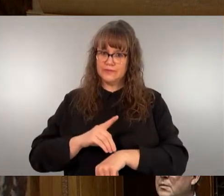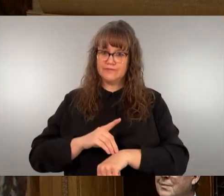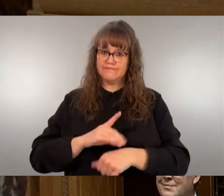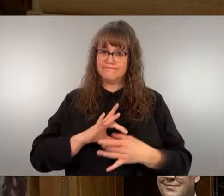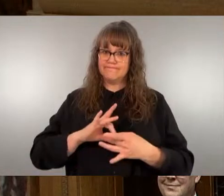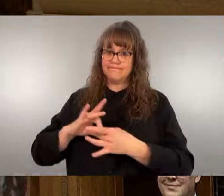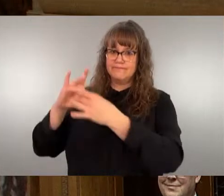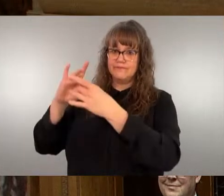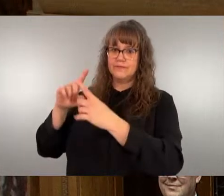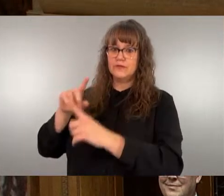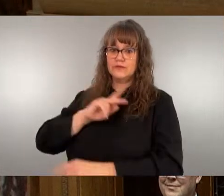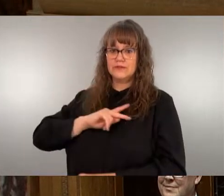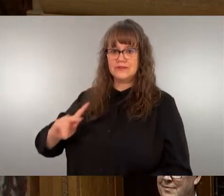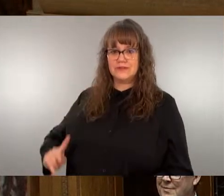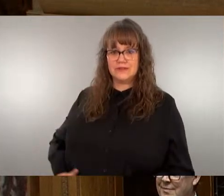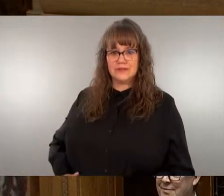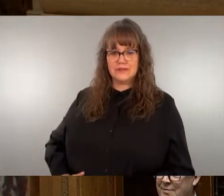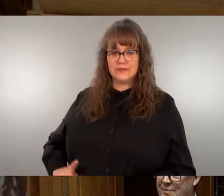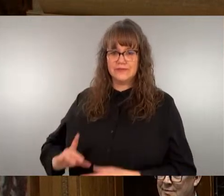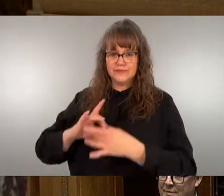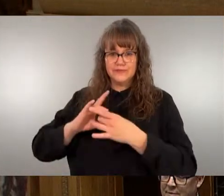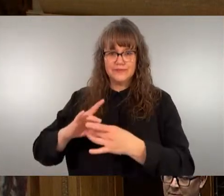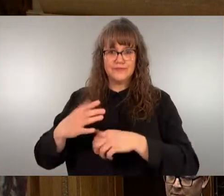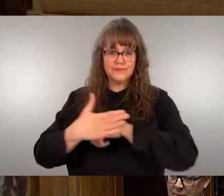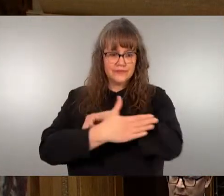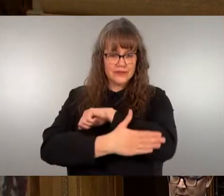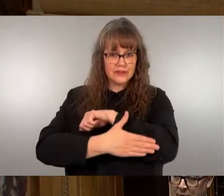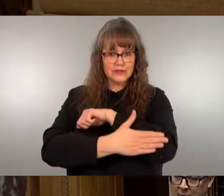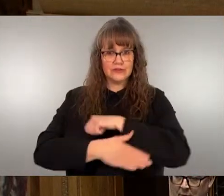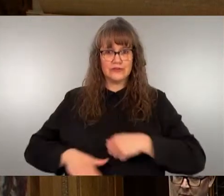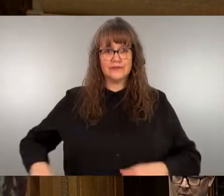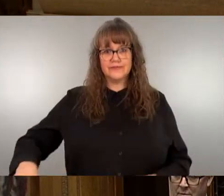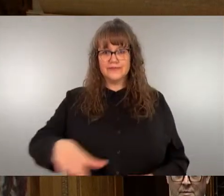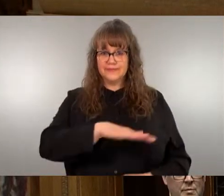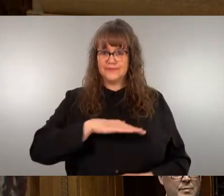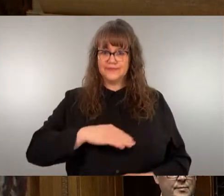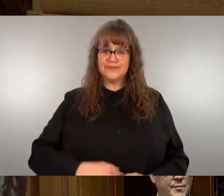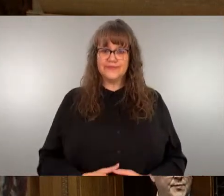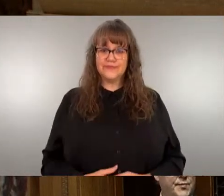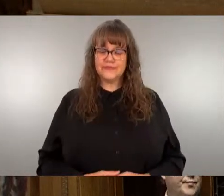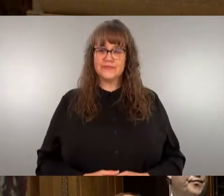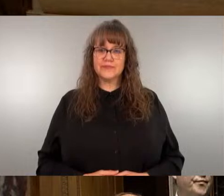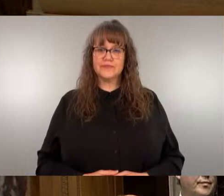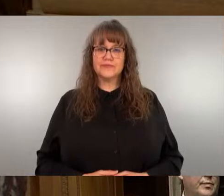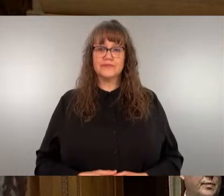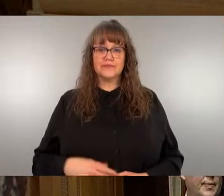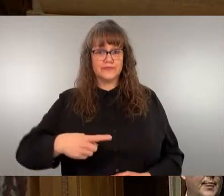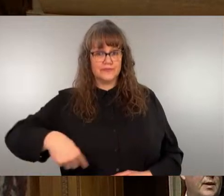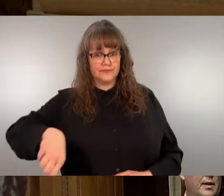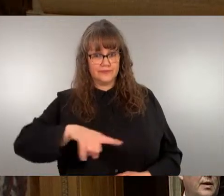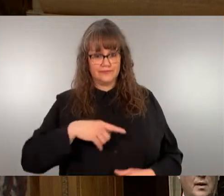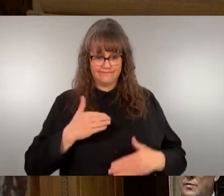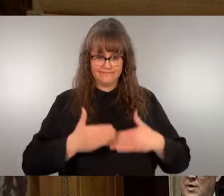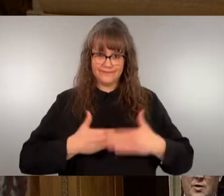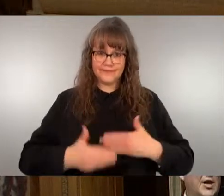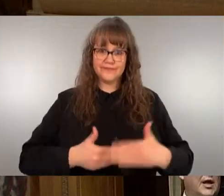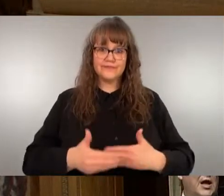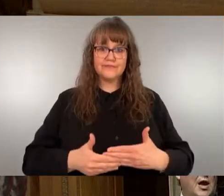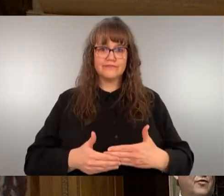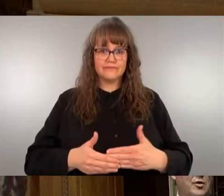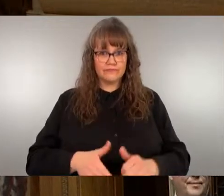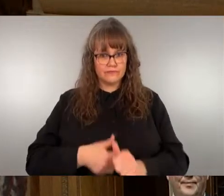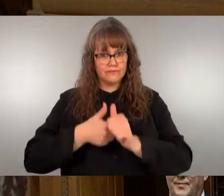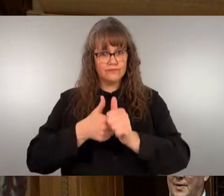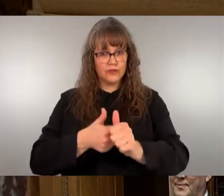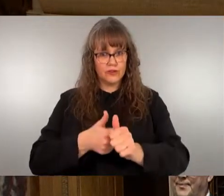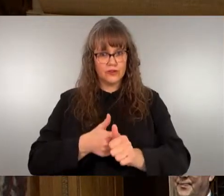all their undoubted rights and privileges, especially that they may have the freedom of speech in their